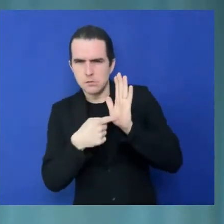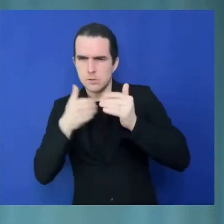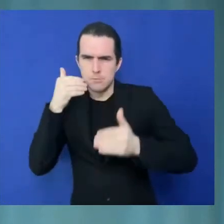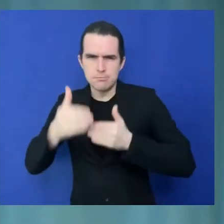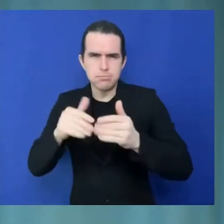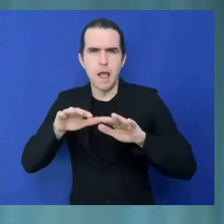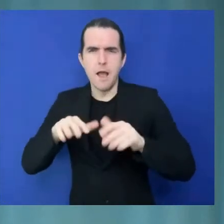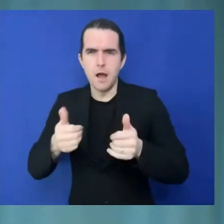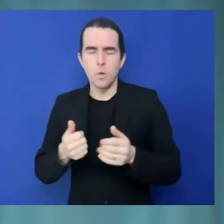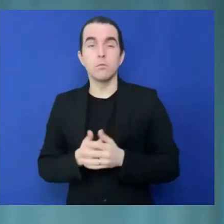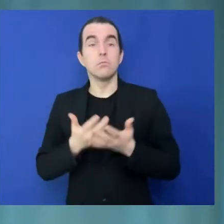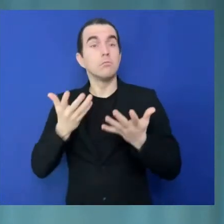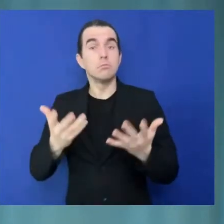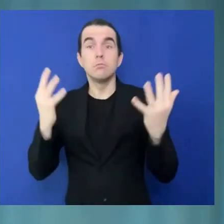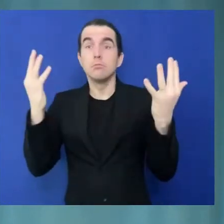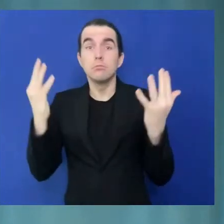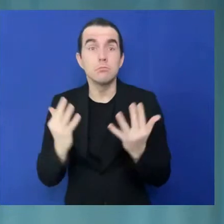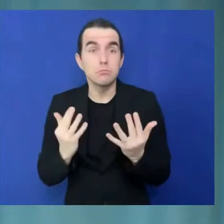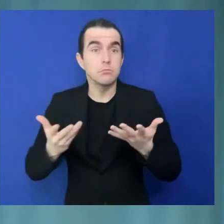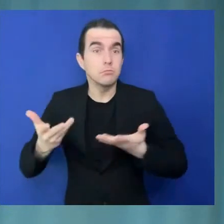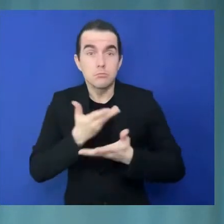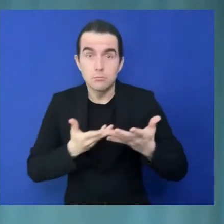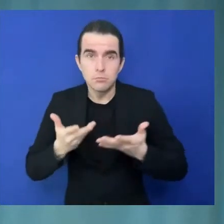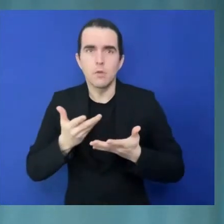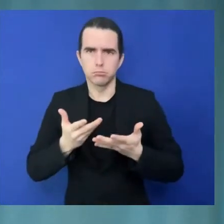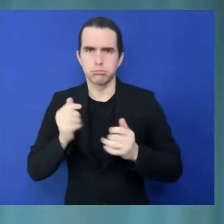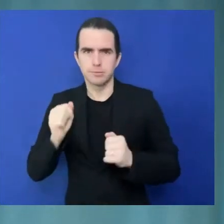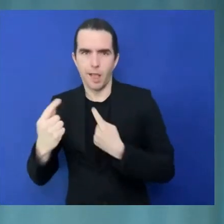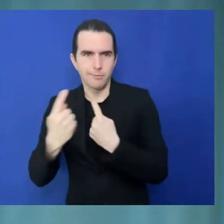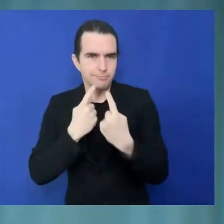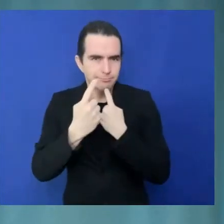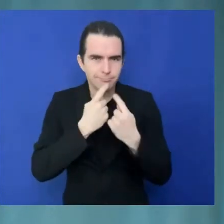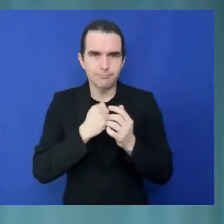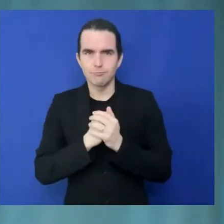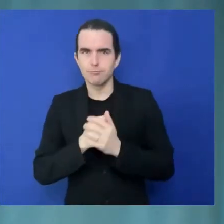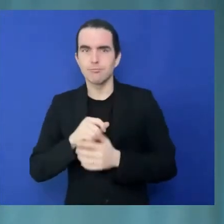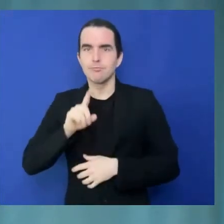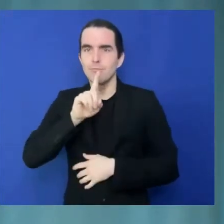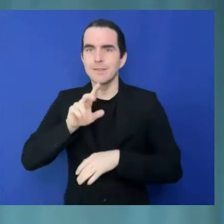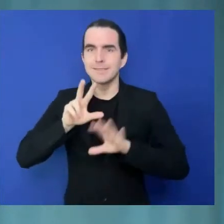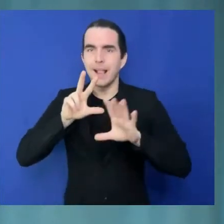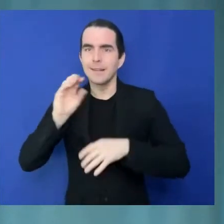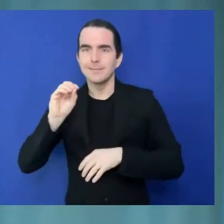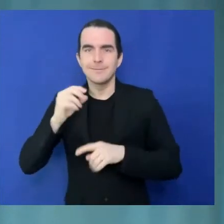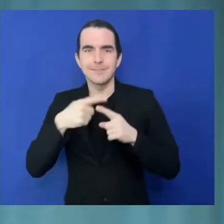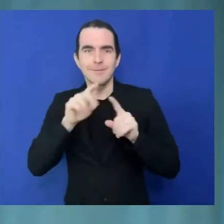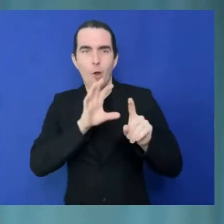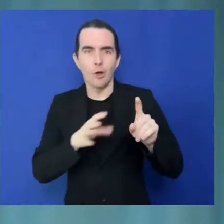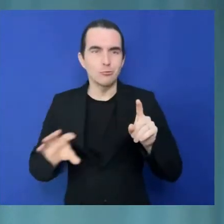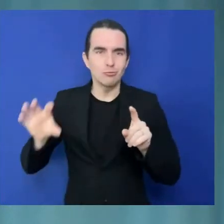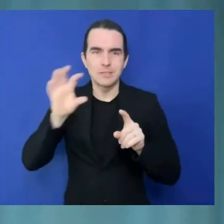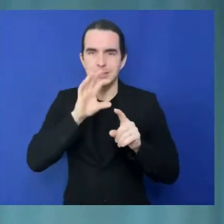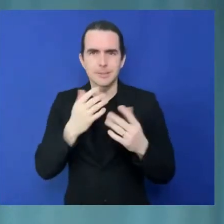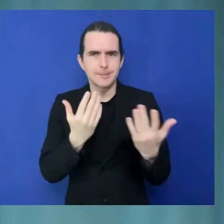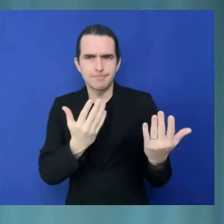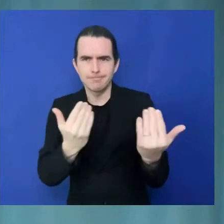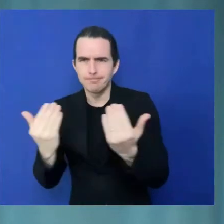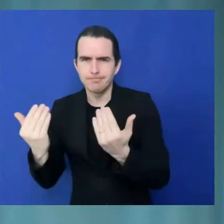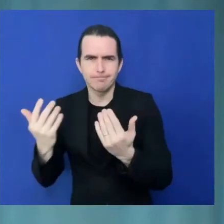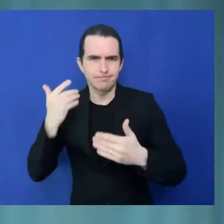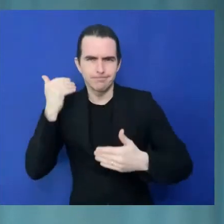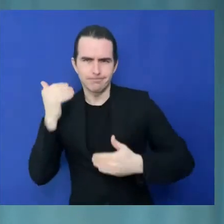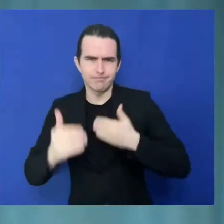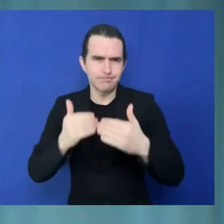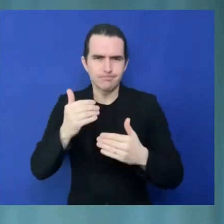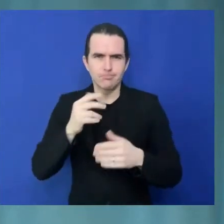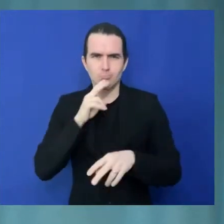will be highlighted at this conference, including those put forth by the 76 Zero Project awardees that will be honored